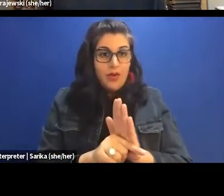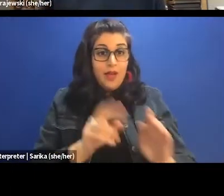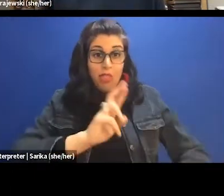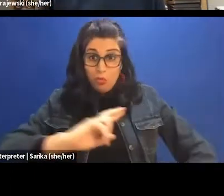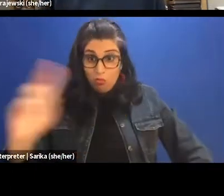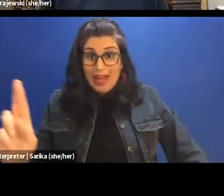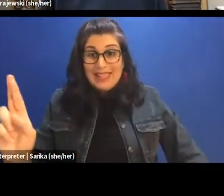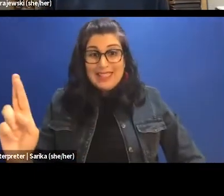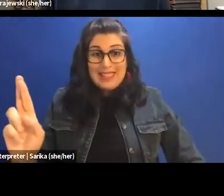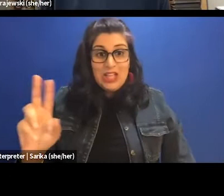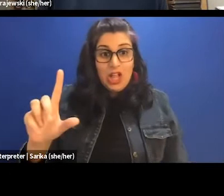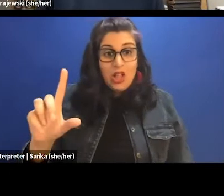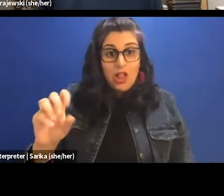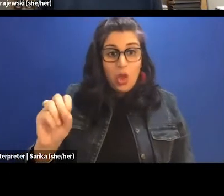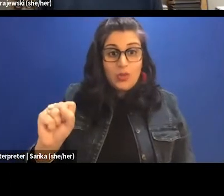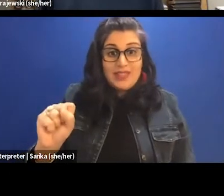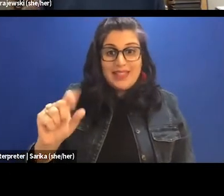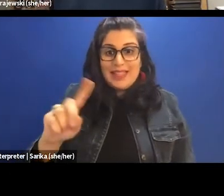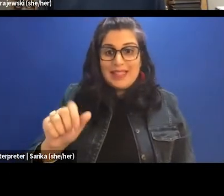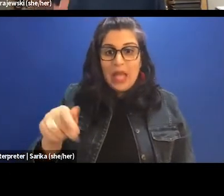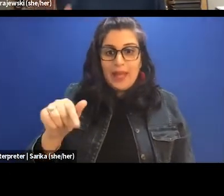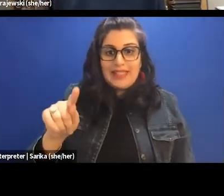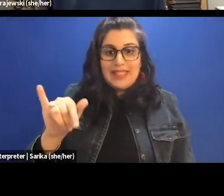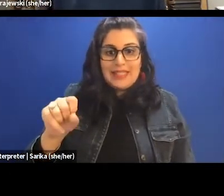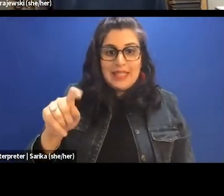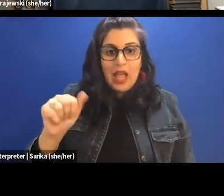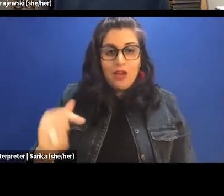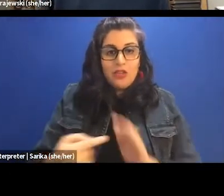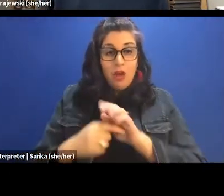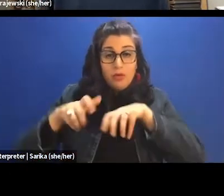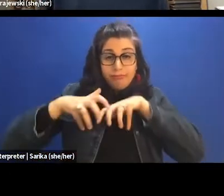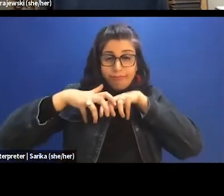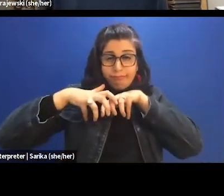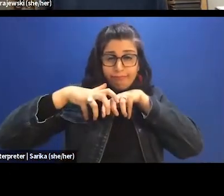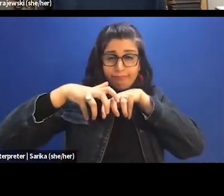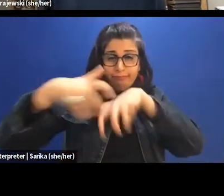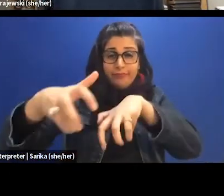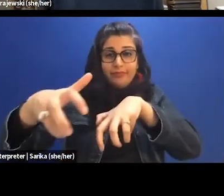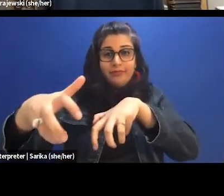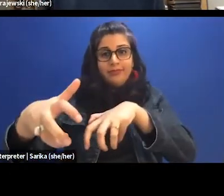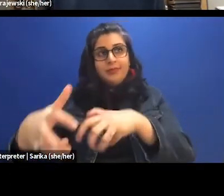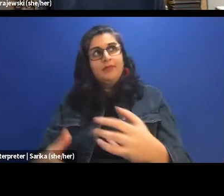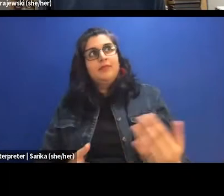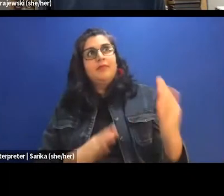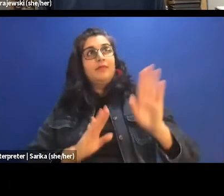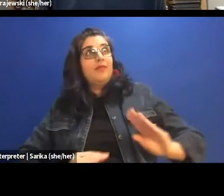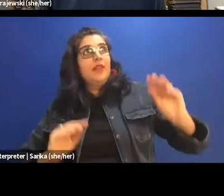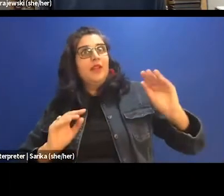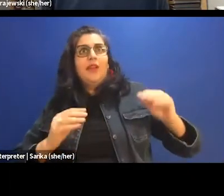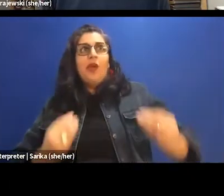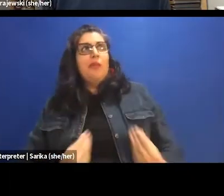right, Los Zapatistas, shows a mass of followers of the legendary general Emiliano